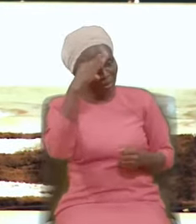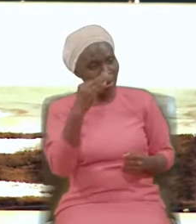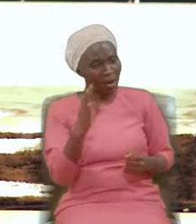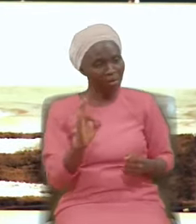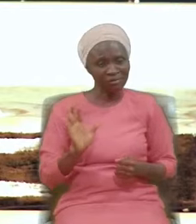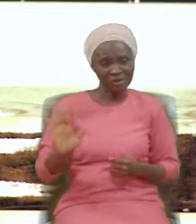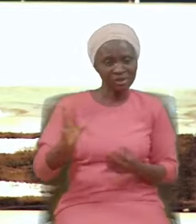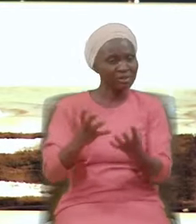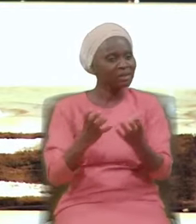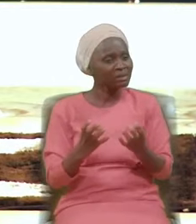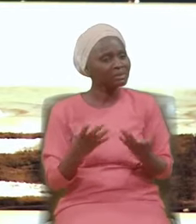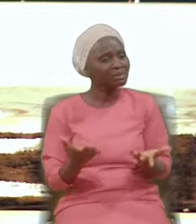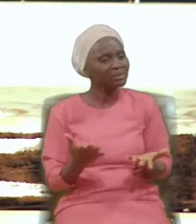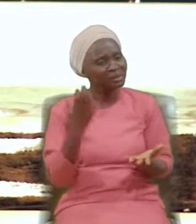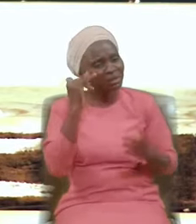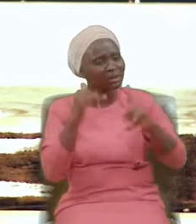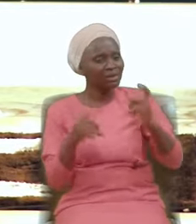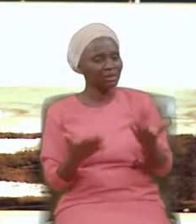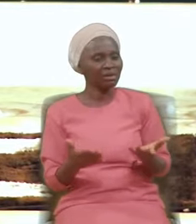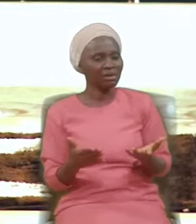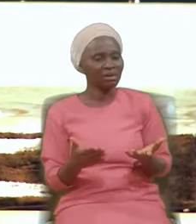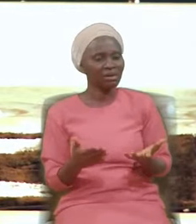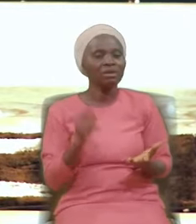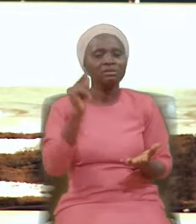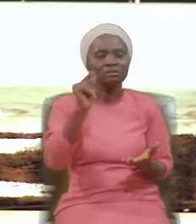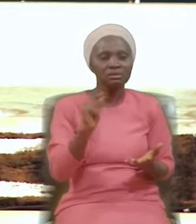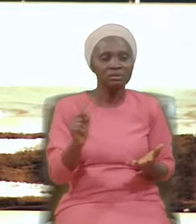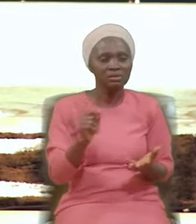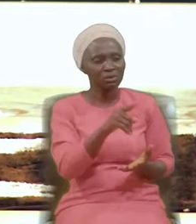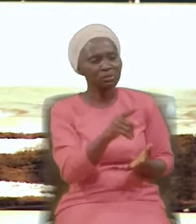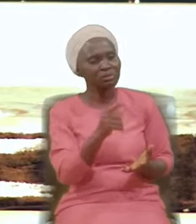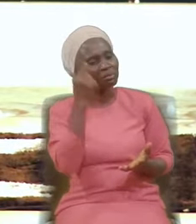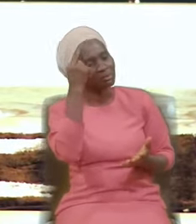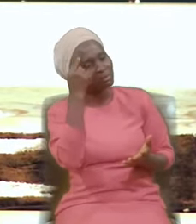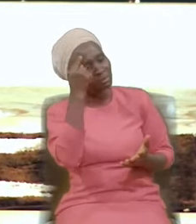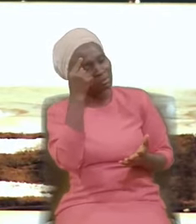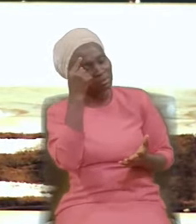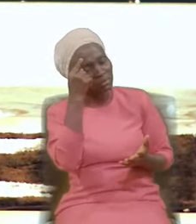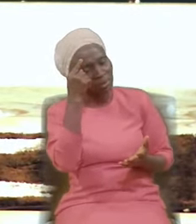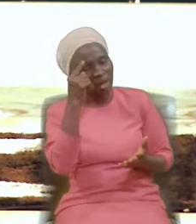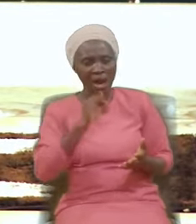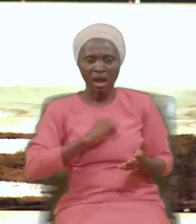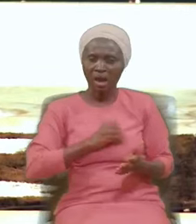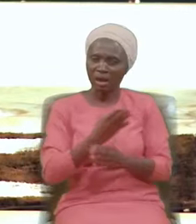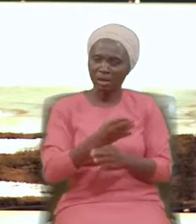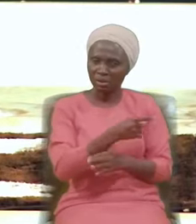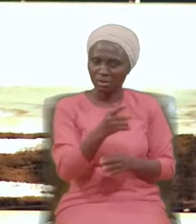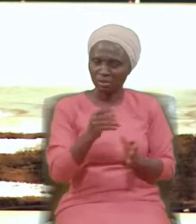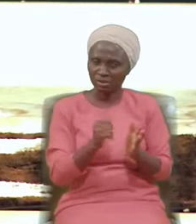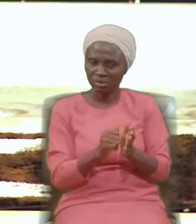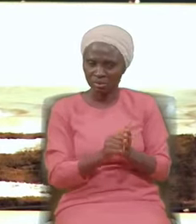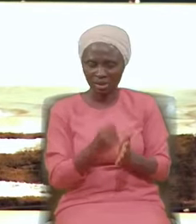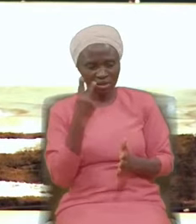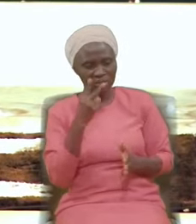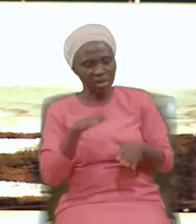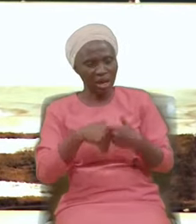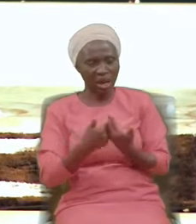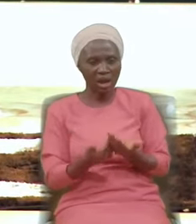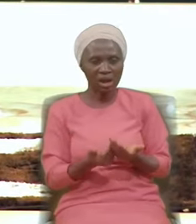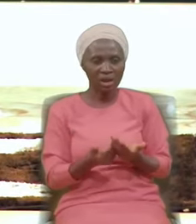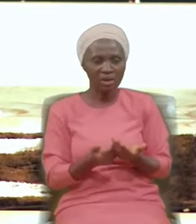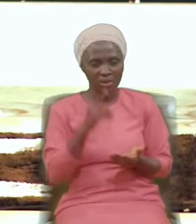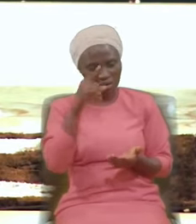leprosy? Wherefore, consider, I pray you, and see how he seeketh a